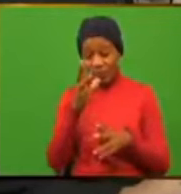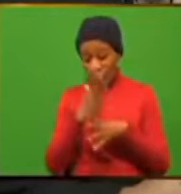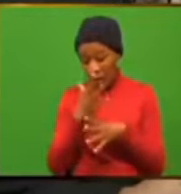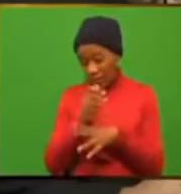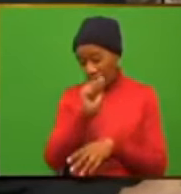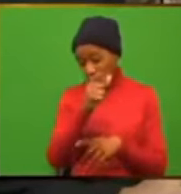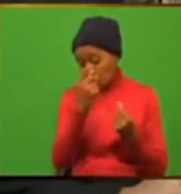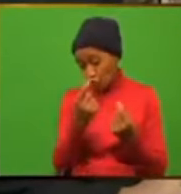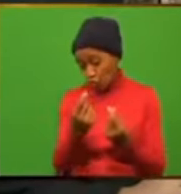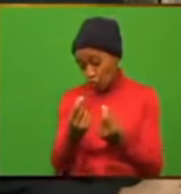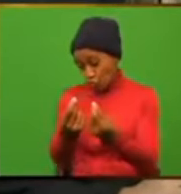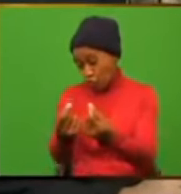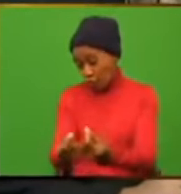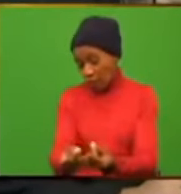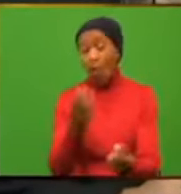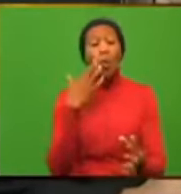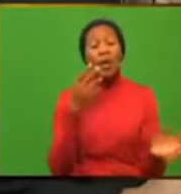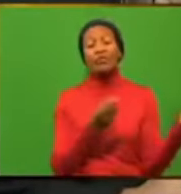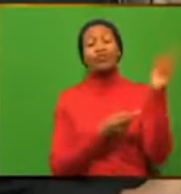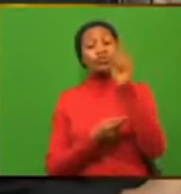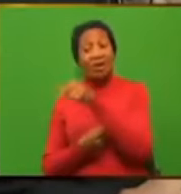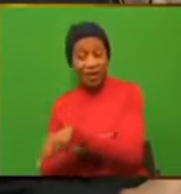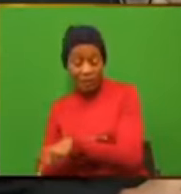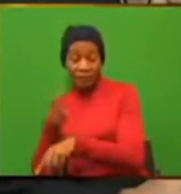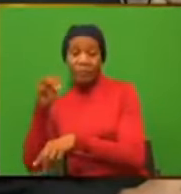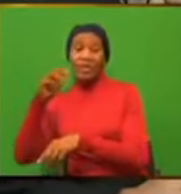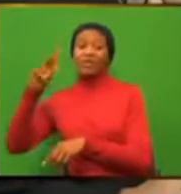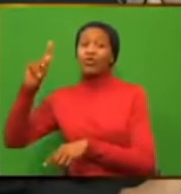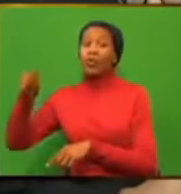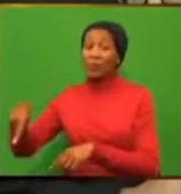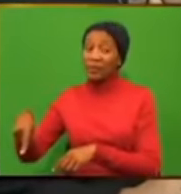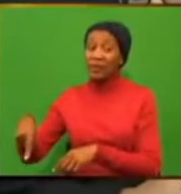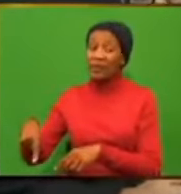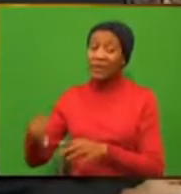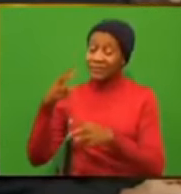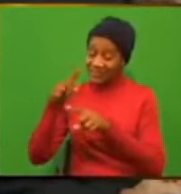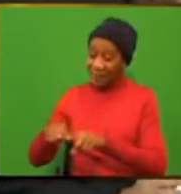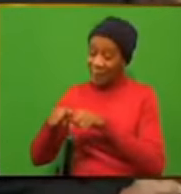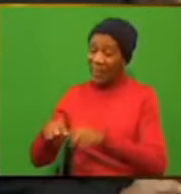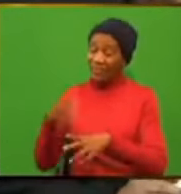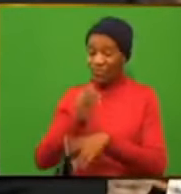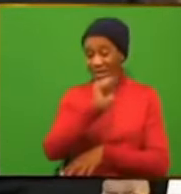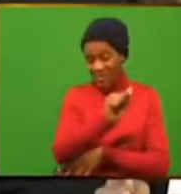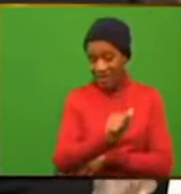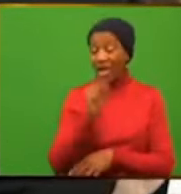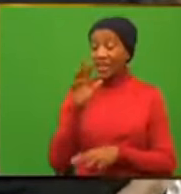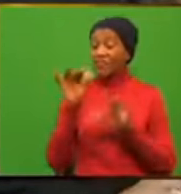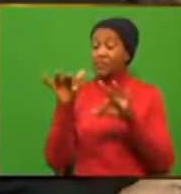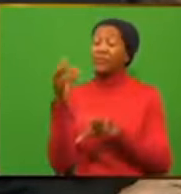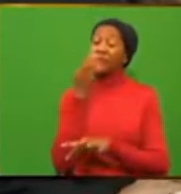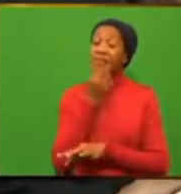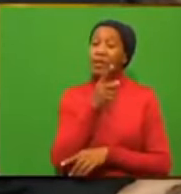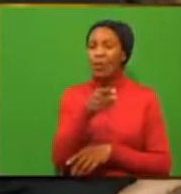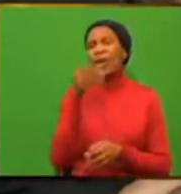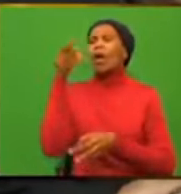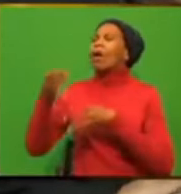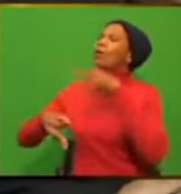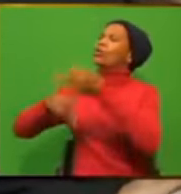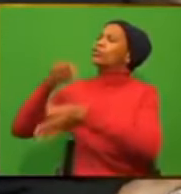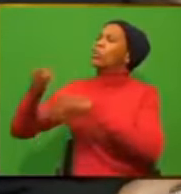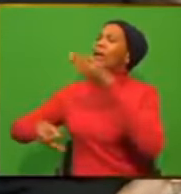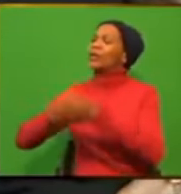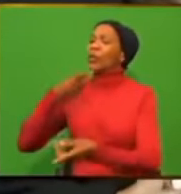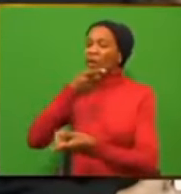affair. But where there are failures, expect to be called out and asked to explain what solutions you are